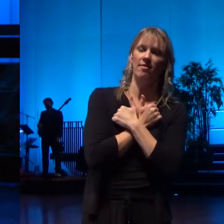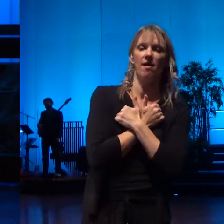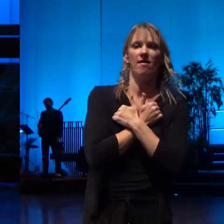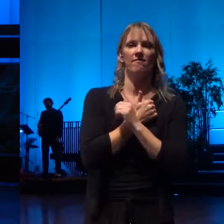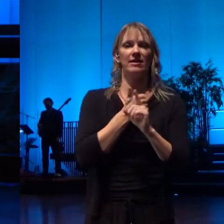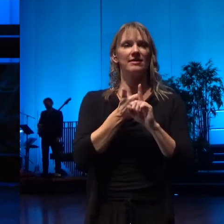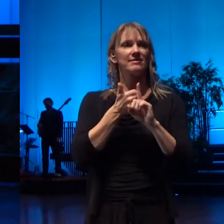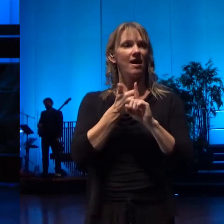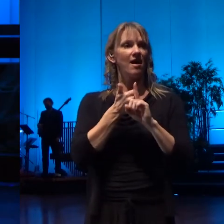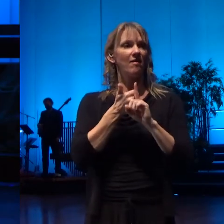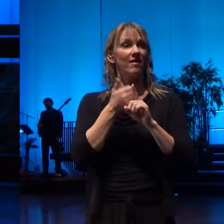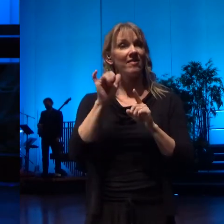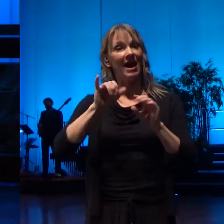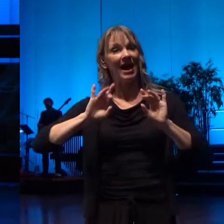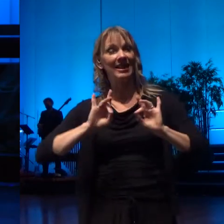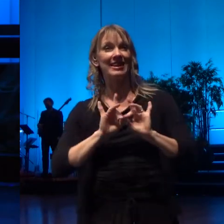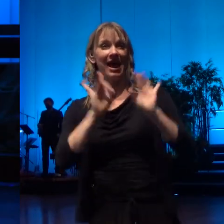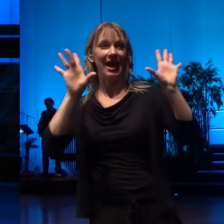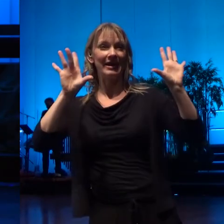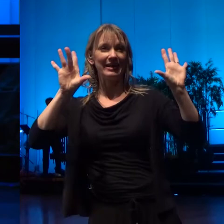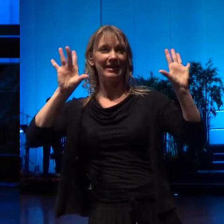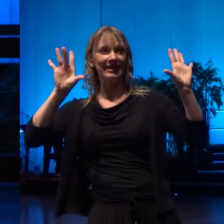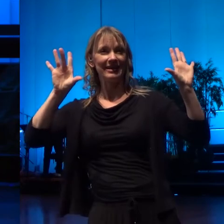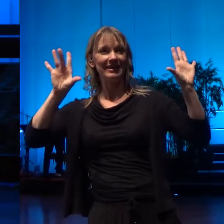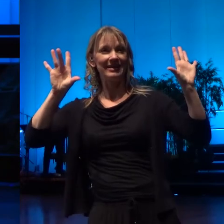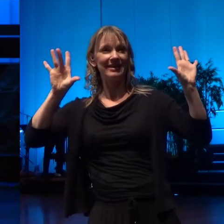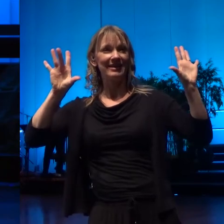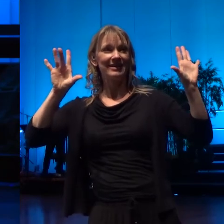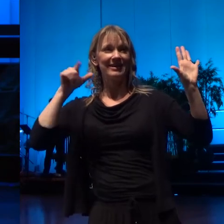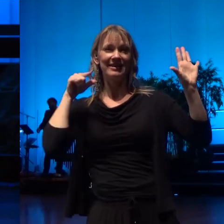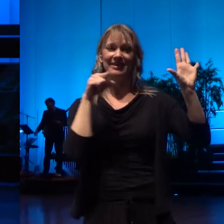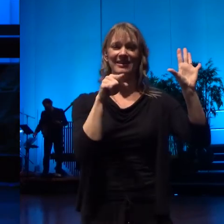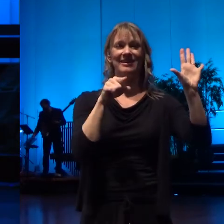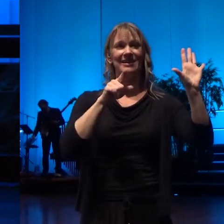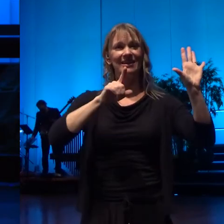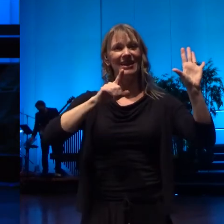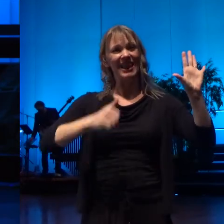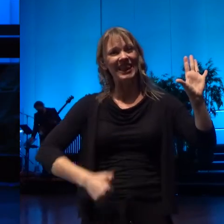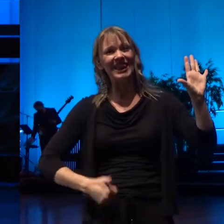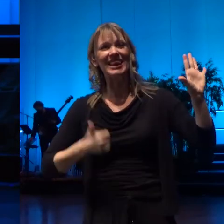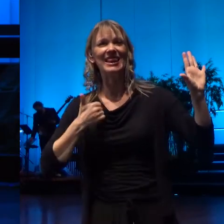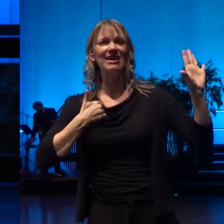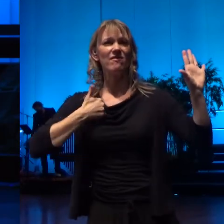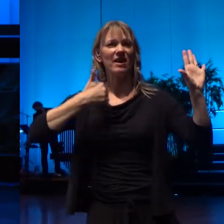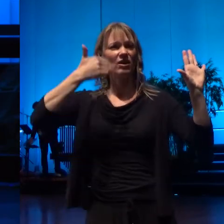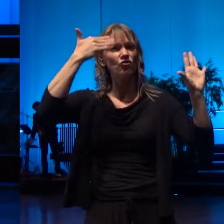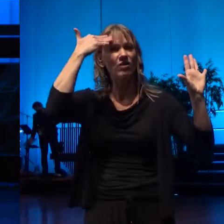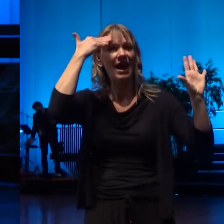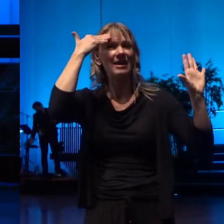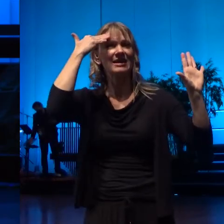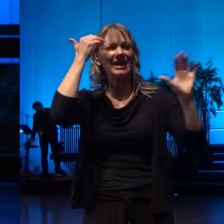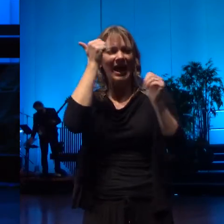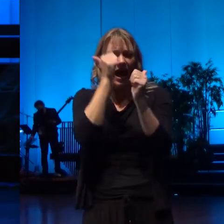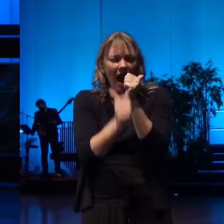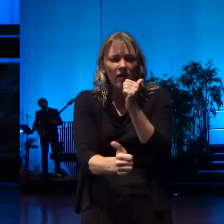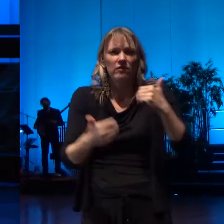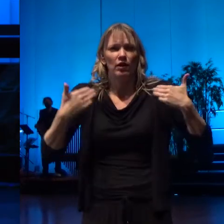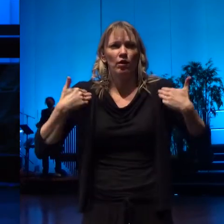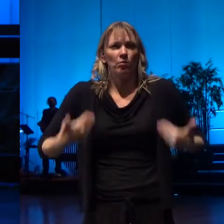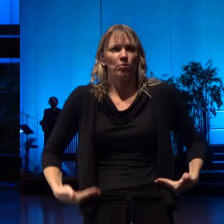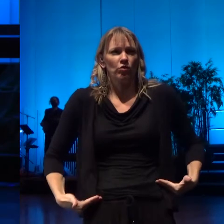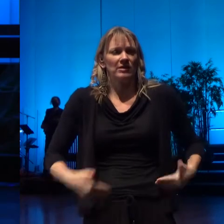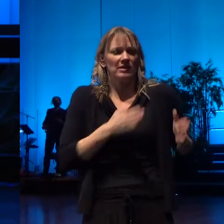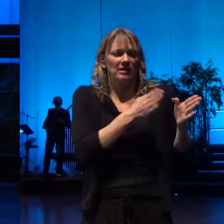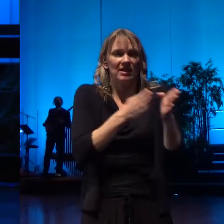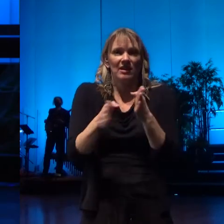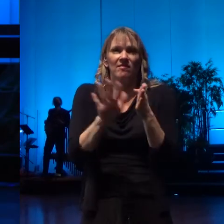The radiance of that light is the living reality of every human being, of